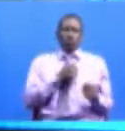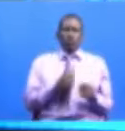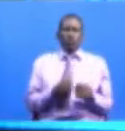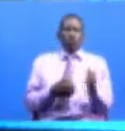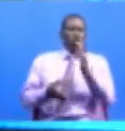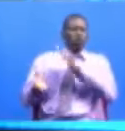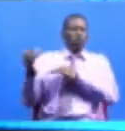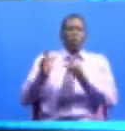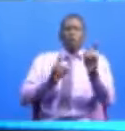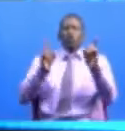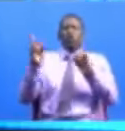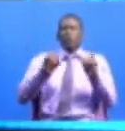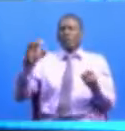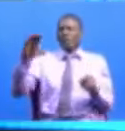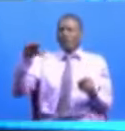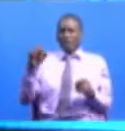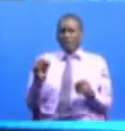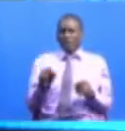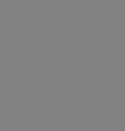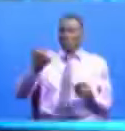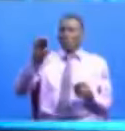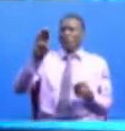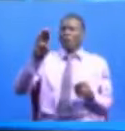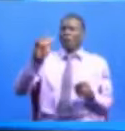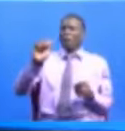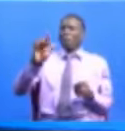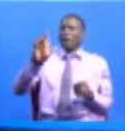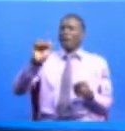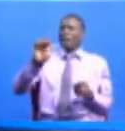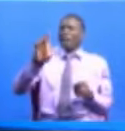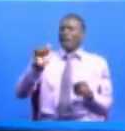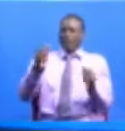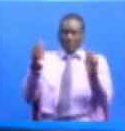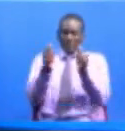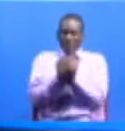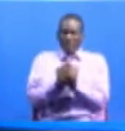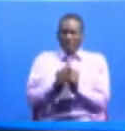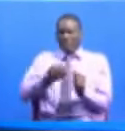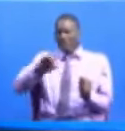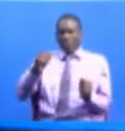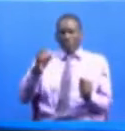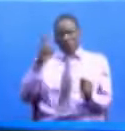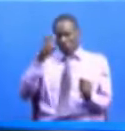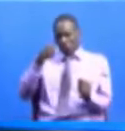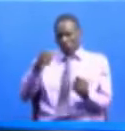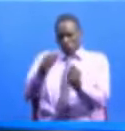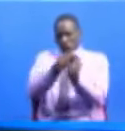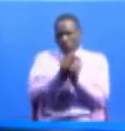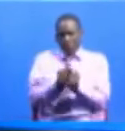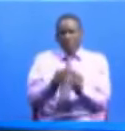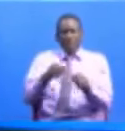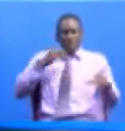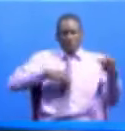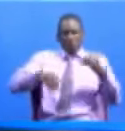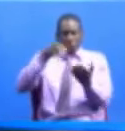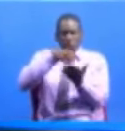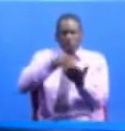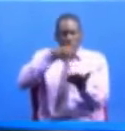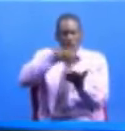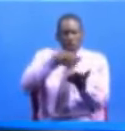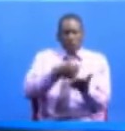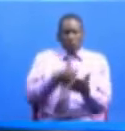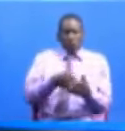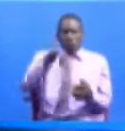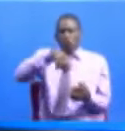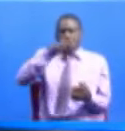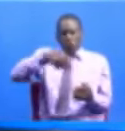Former Tourism Cabinet Secretary Najib Balala's 10 co-accused in the graft case involving the irregular